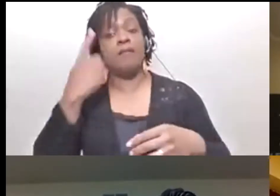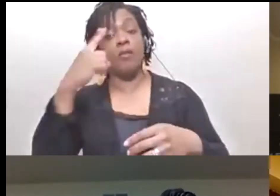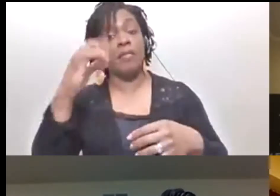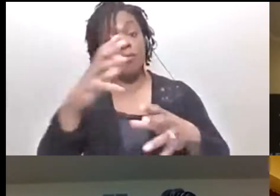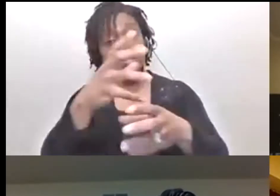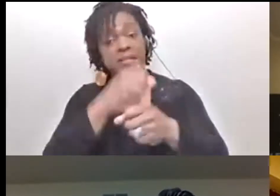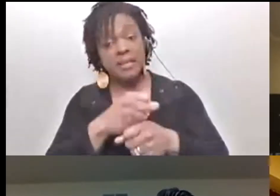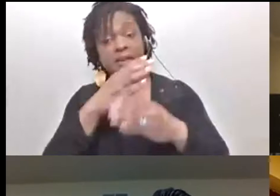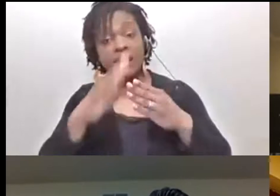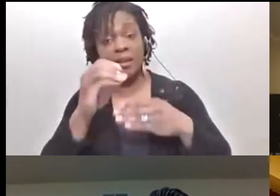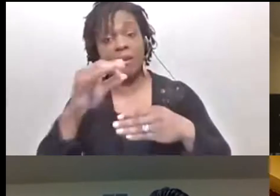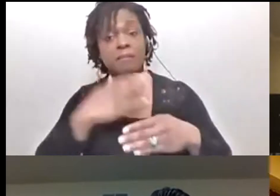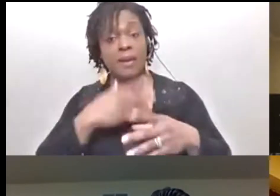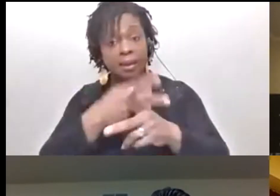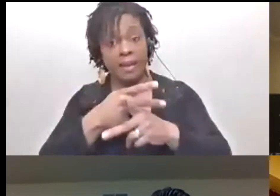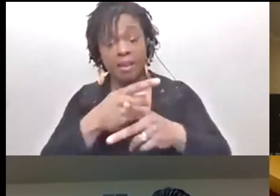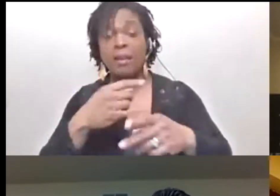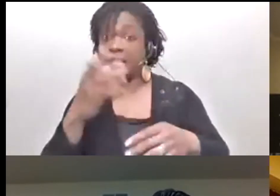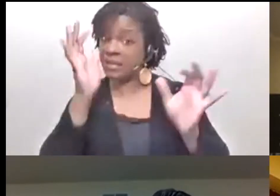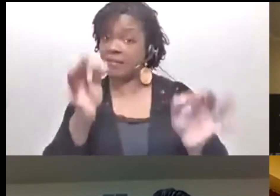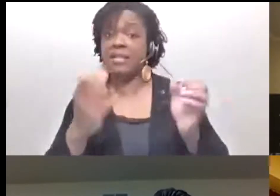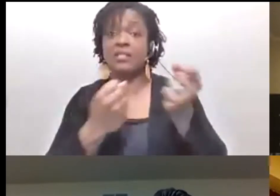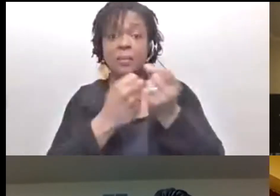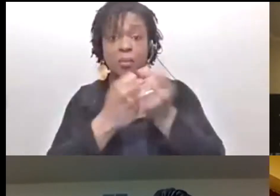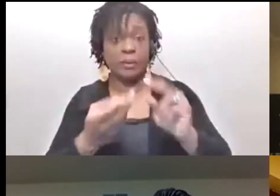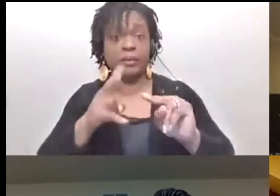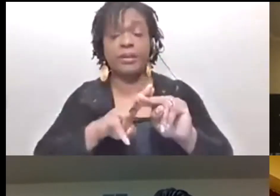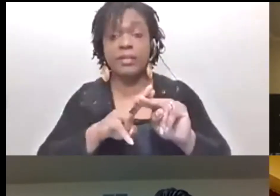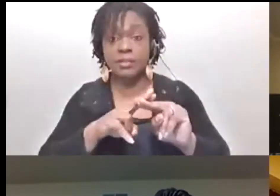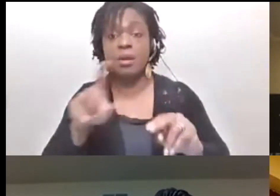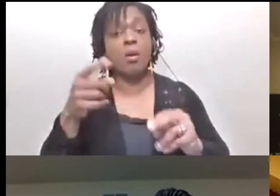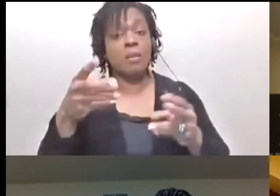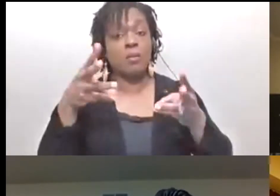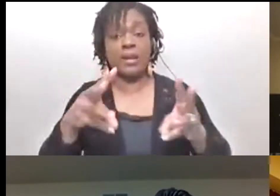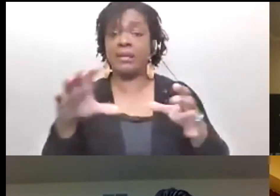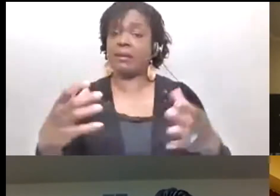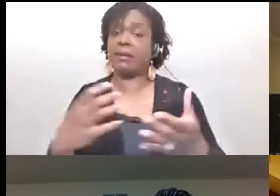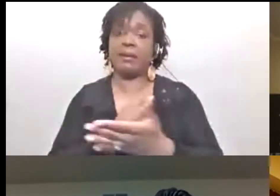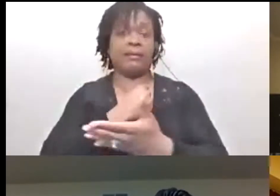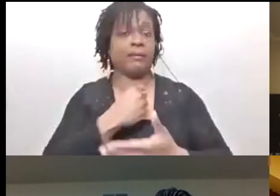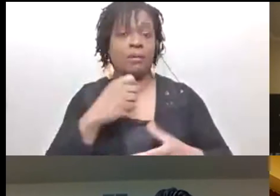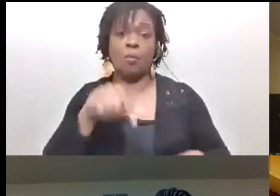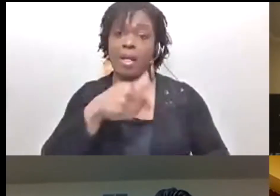definitely support increase. Only way to get quality caregivers.